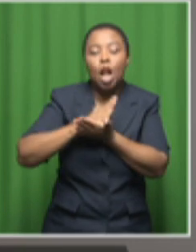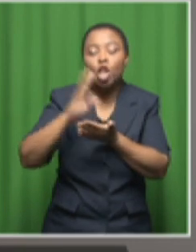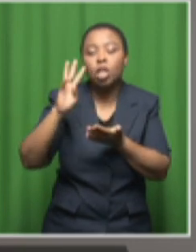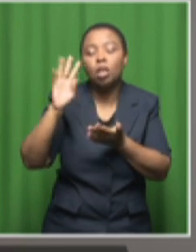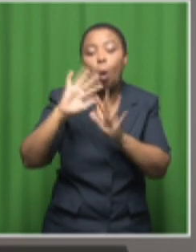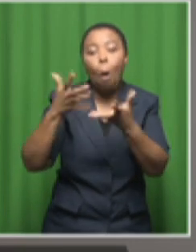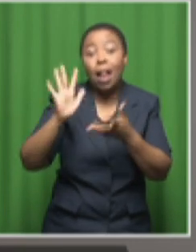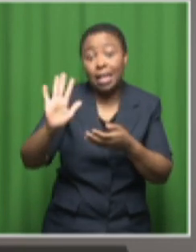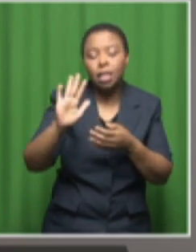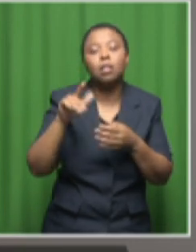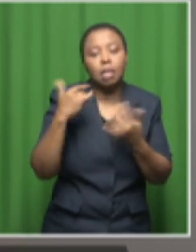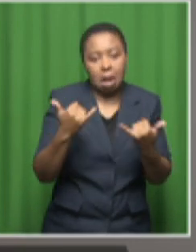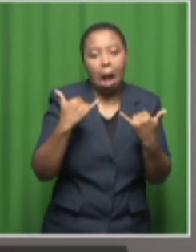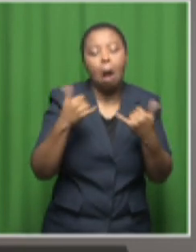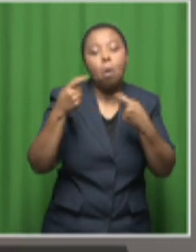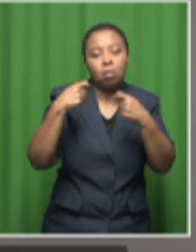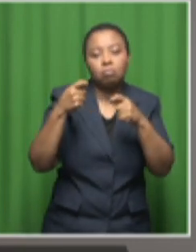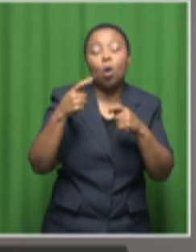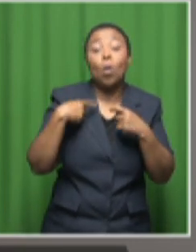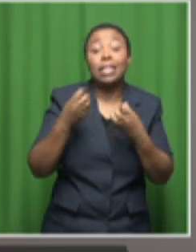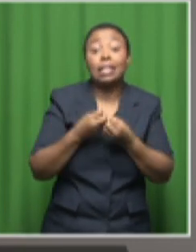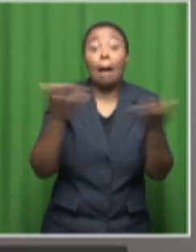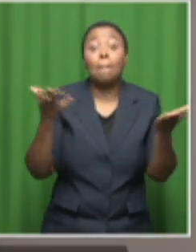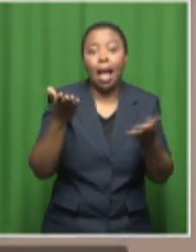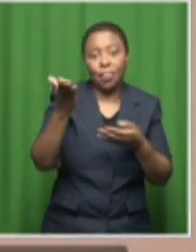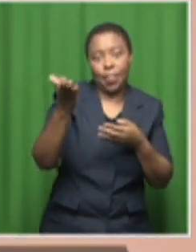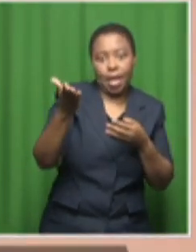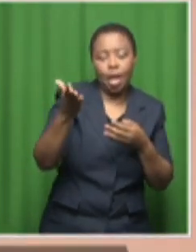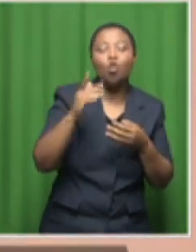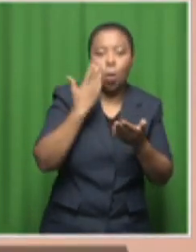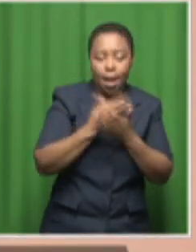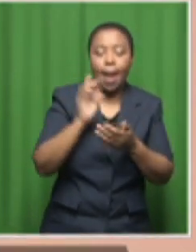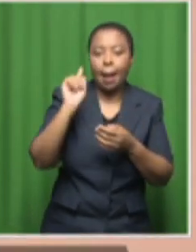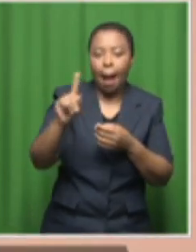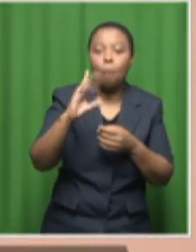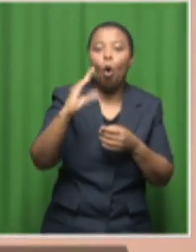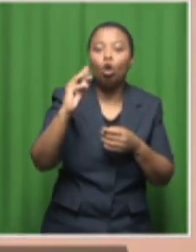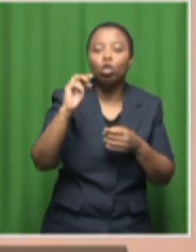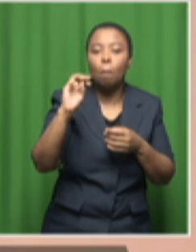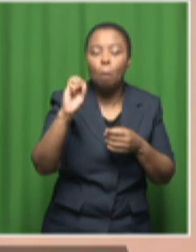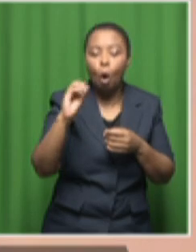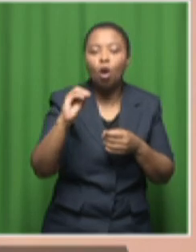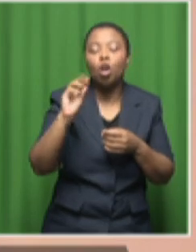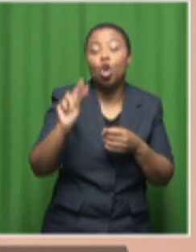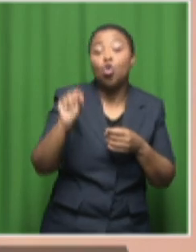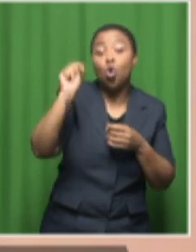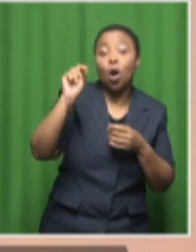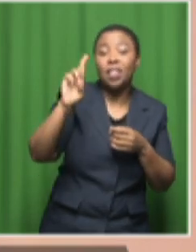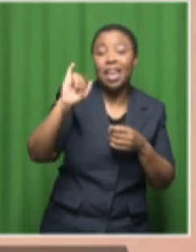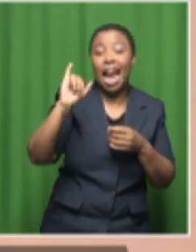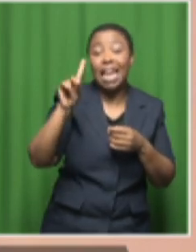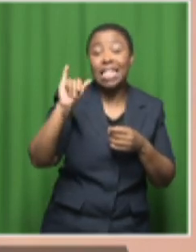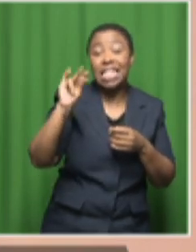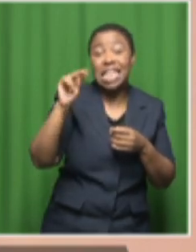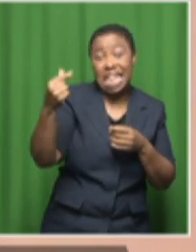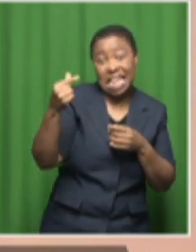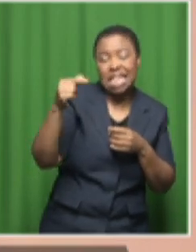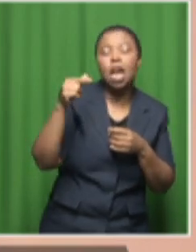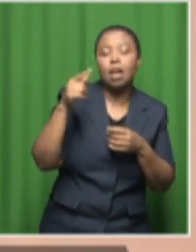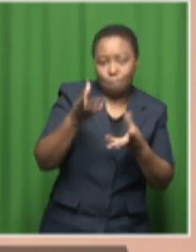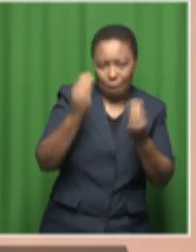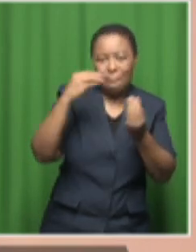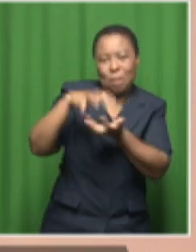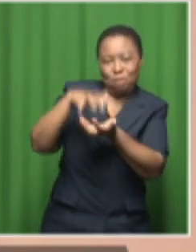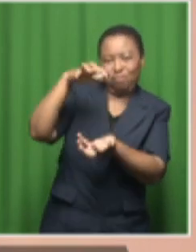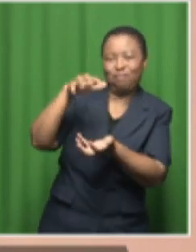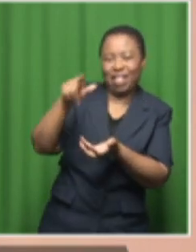Currently, that's the retail that we are supplying, and you can come to Cosmo Dumpling in North Riding as well, and get your dumplings